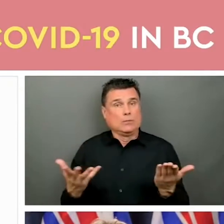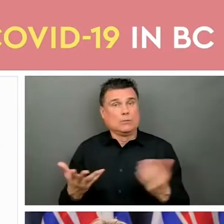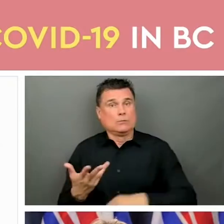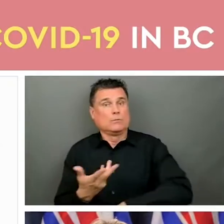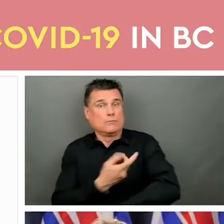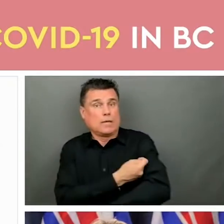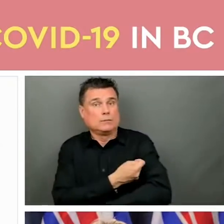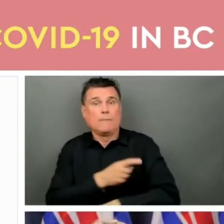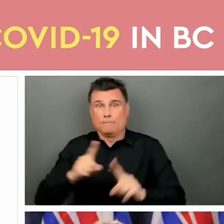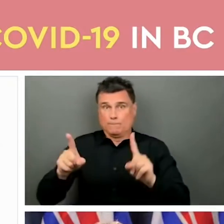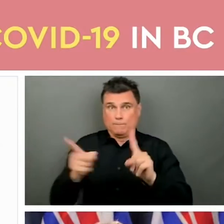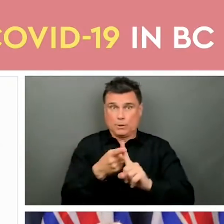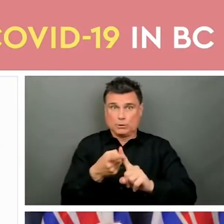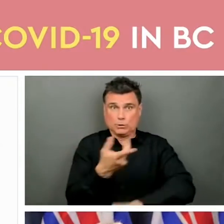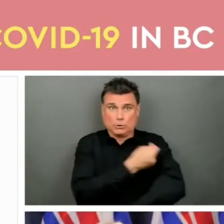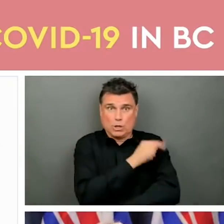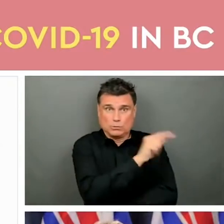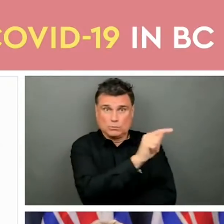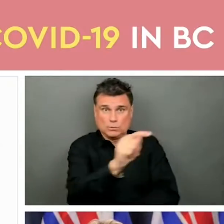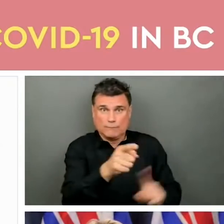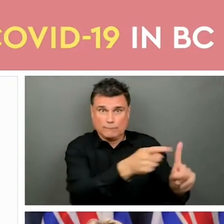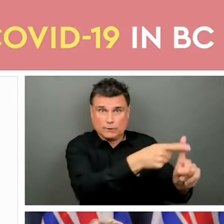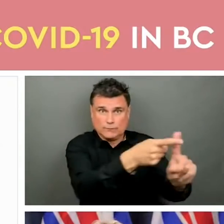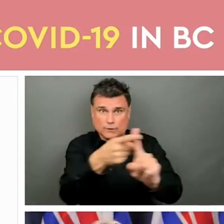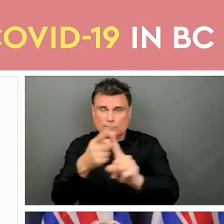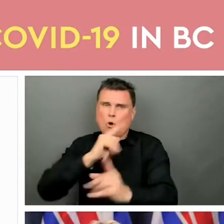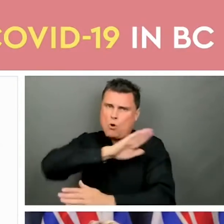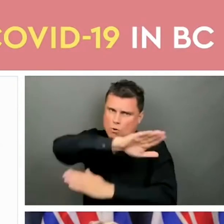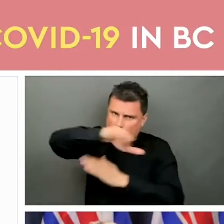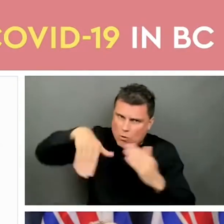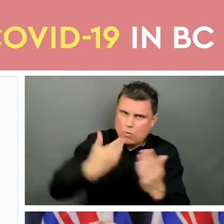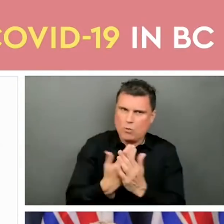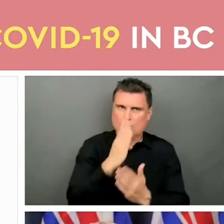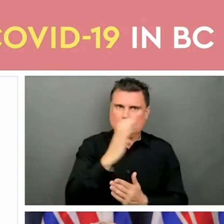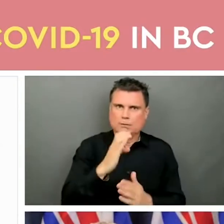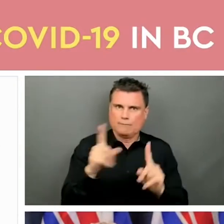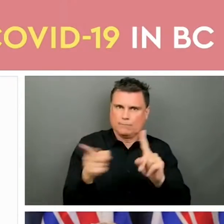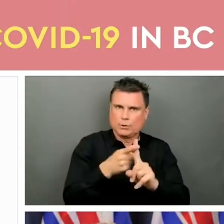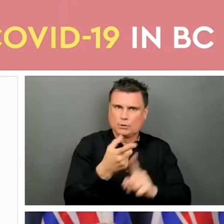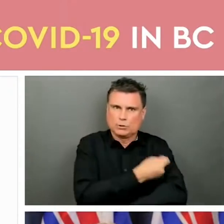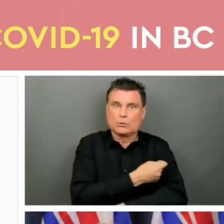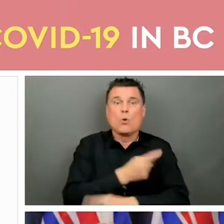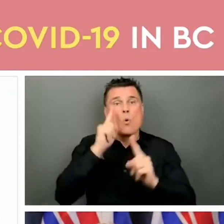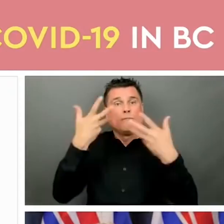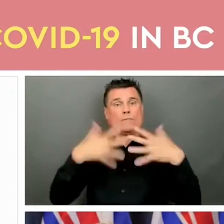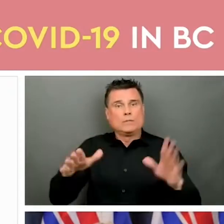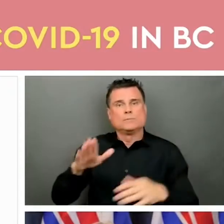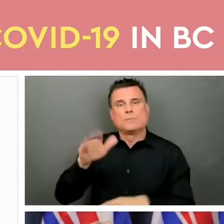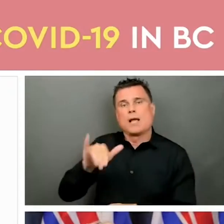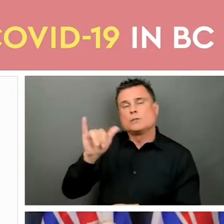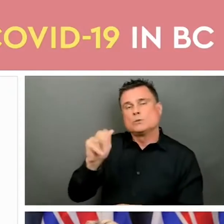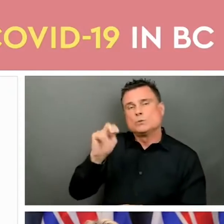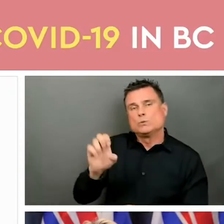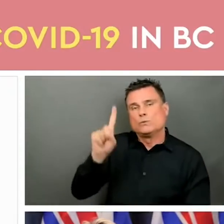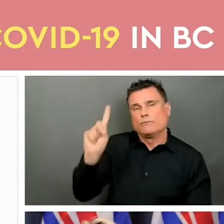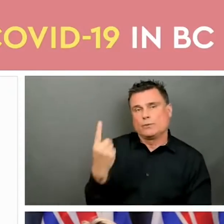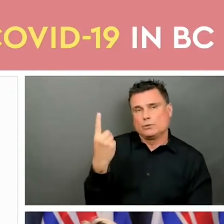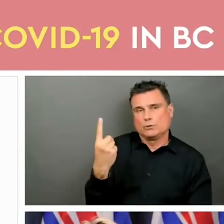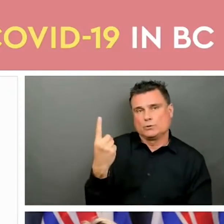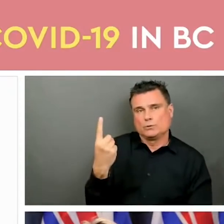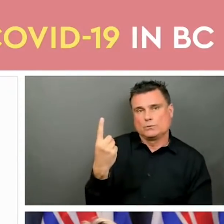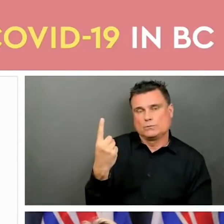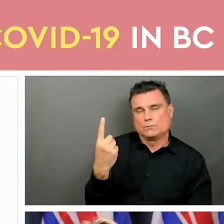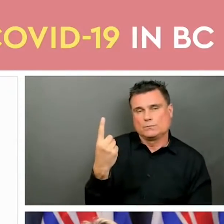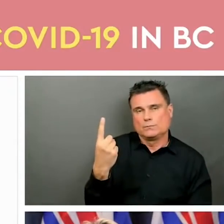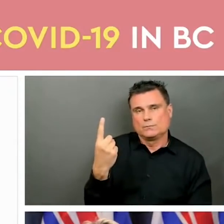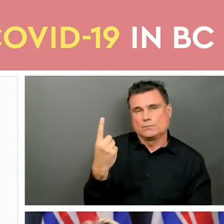July 1st. As of April 14th, we had about 27% of our adult population that has received at least 1 dose, and